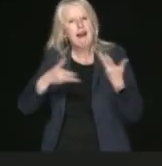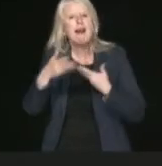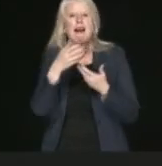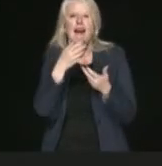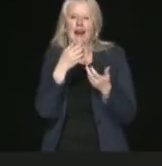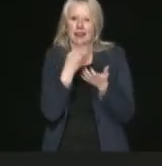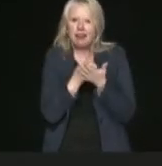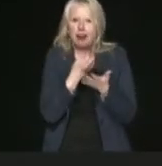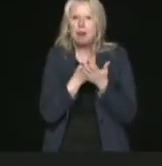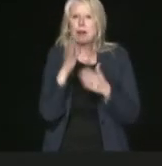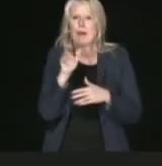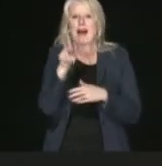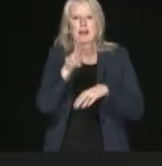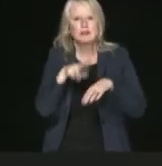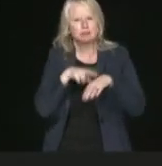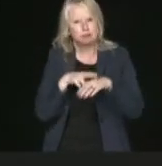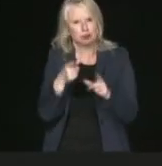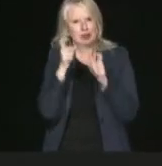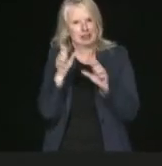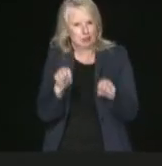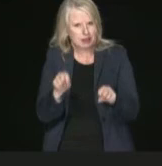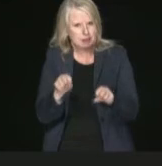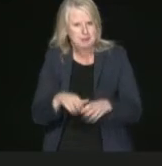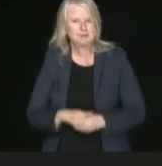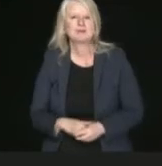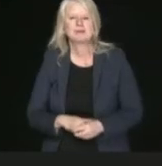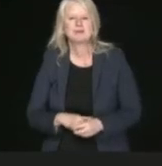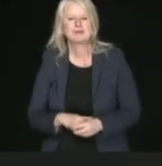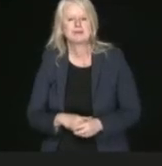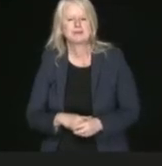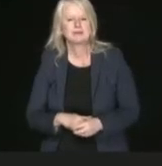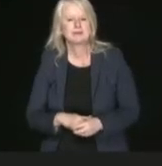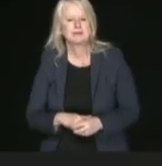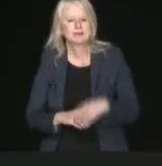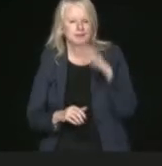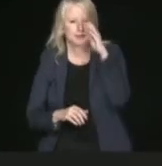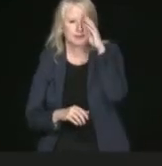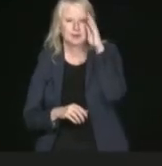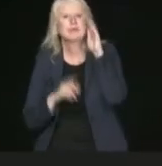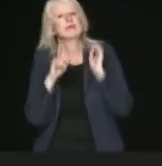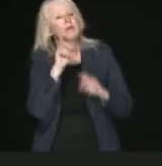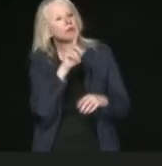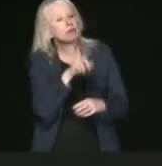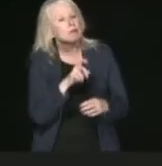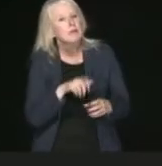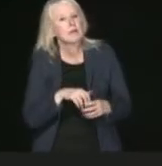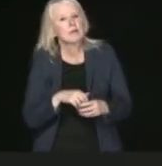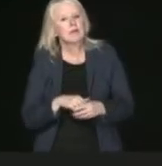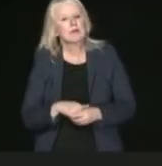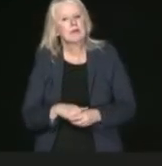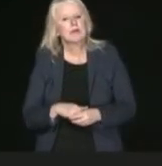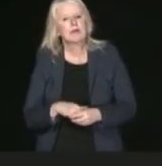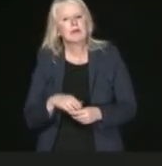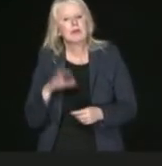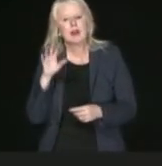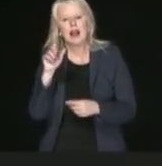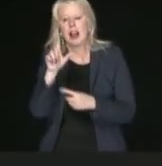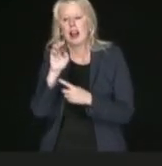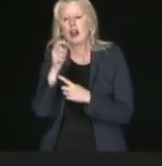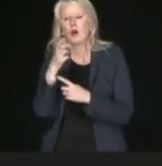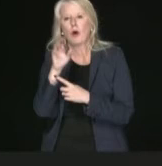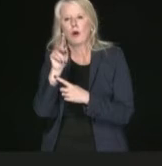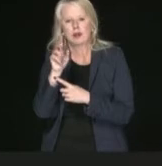possible. Now, with respect to the economic impact, now the Premier of Quebec was saying that